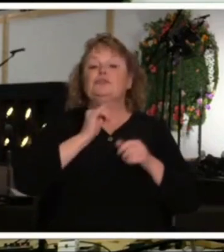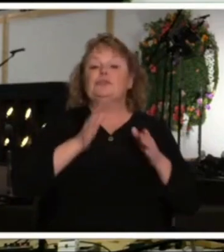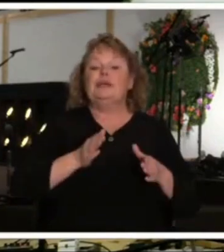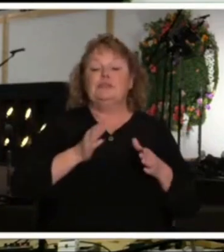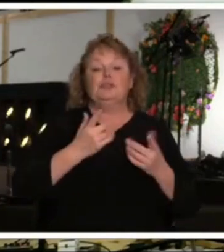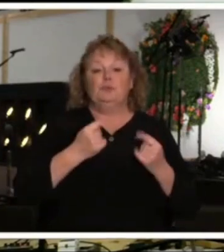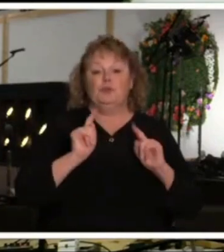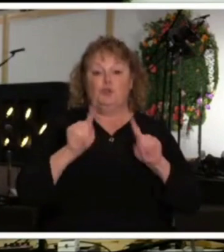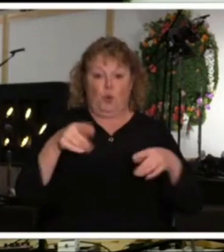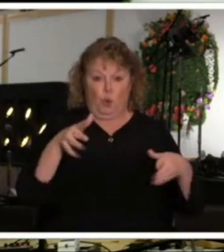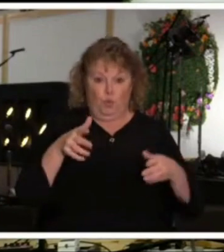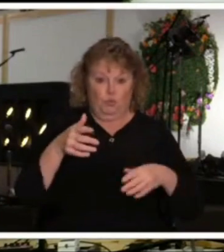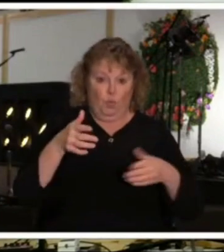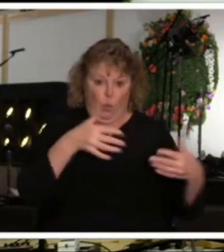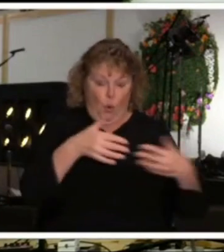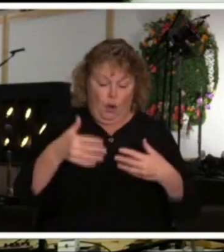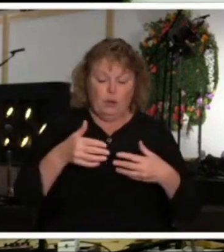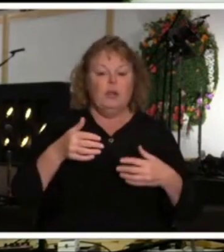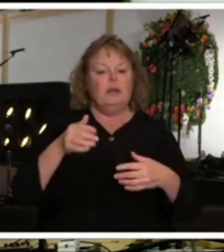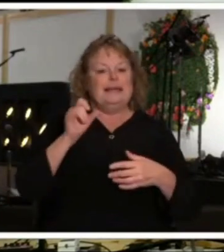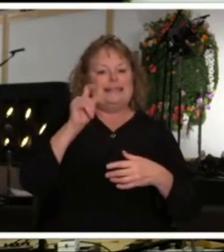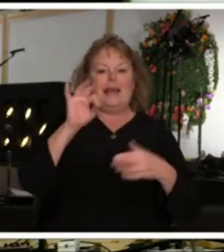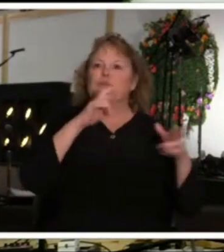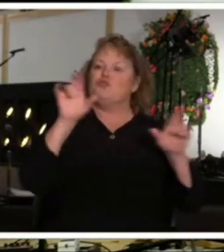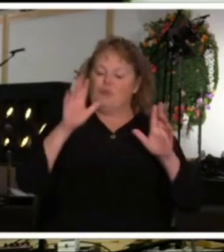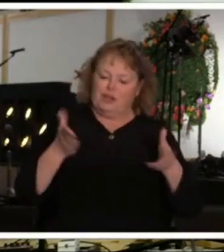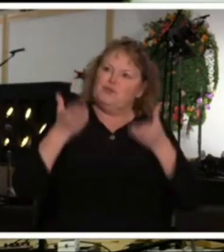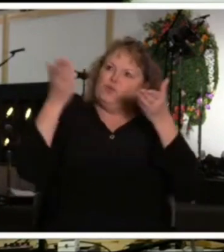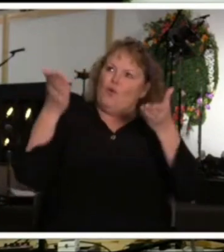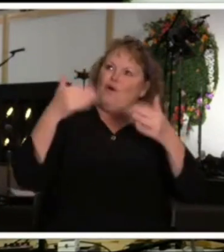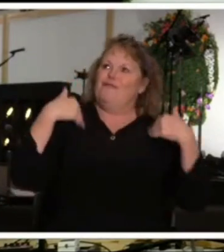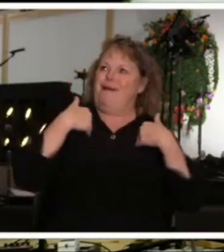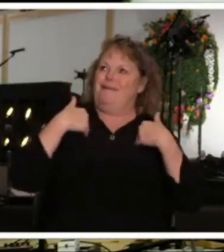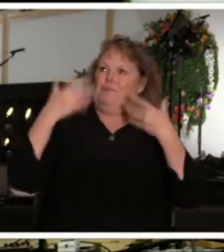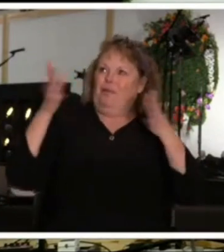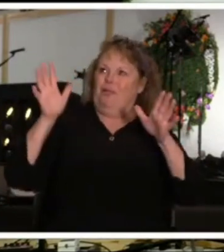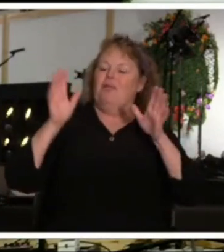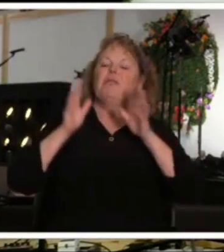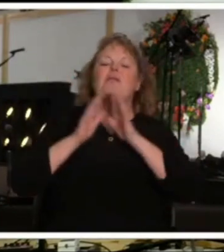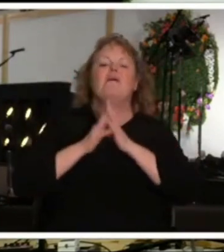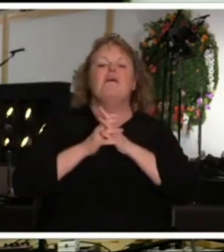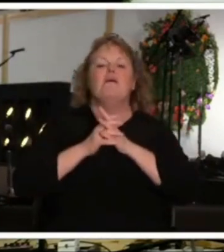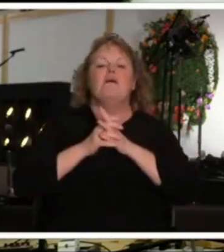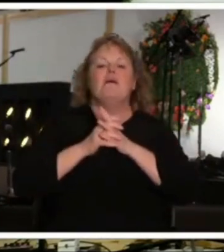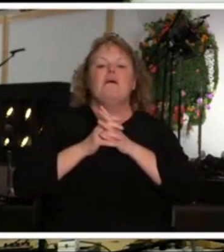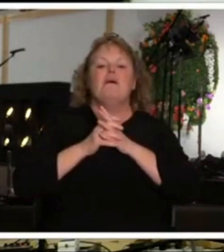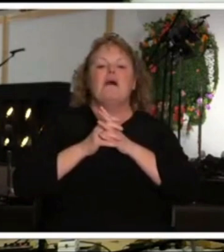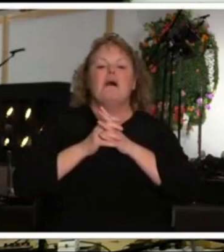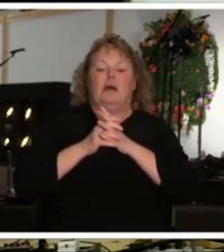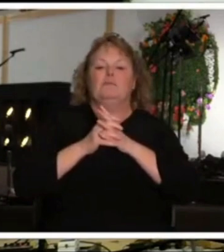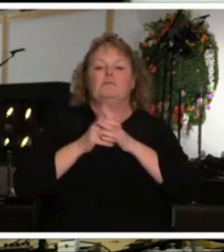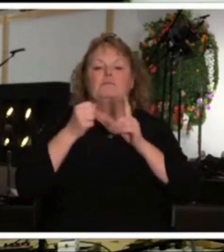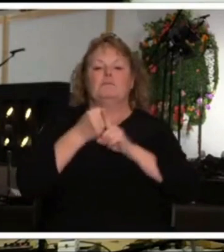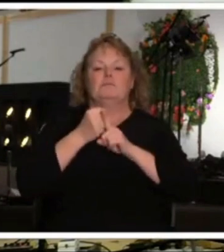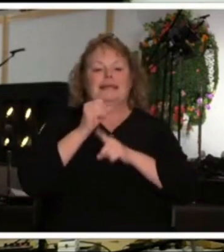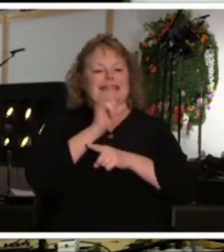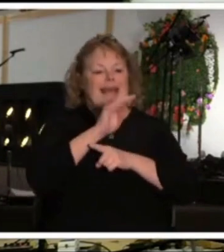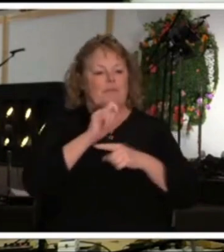make an offering. And look what it says. As soon as he had finished offering the burnt offering, behold, Samuel